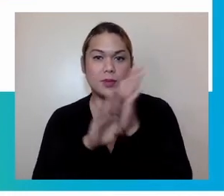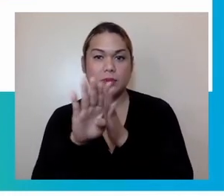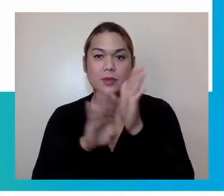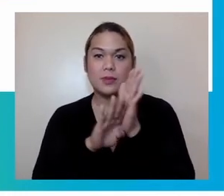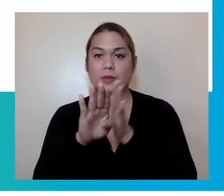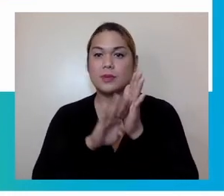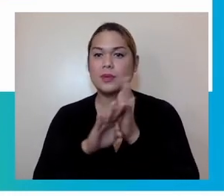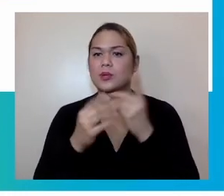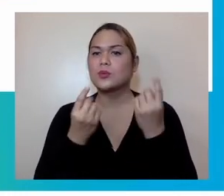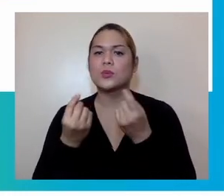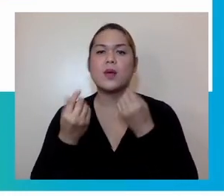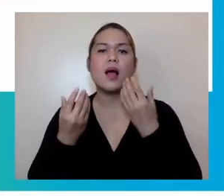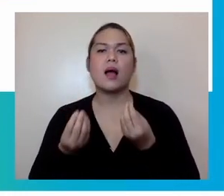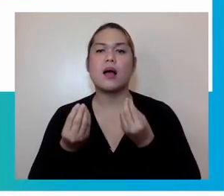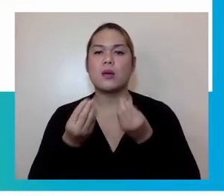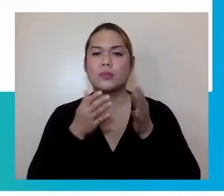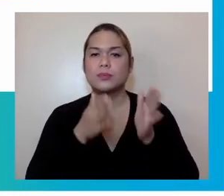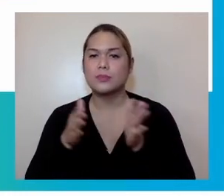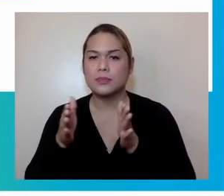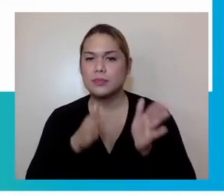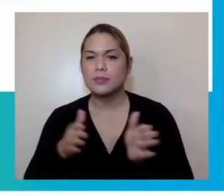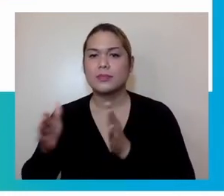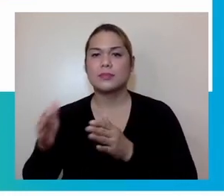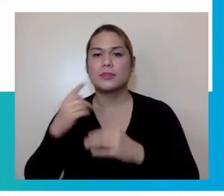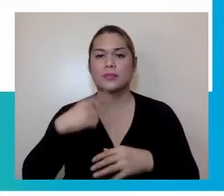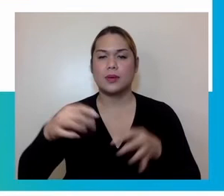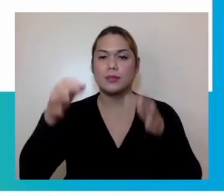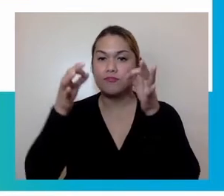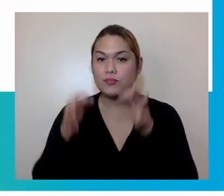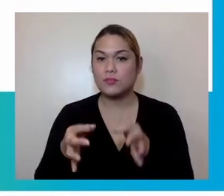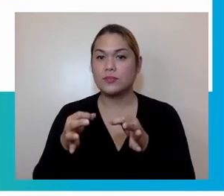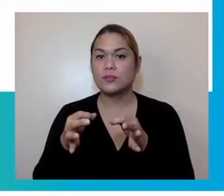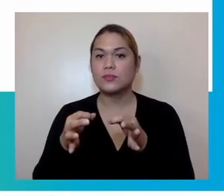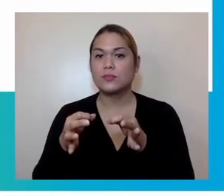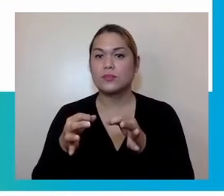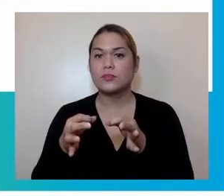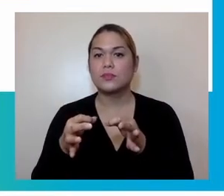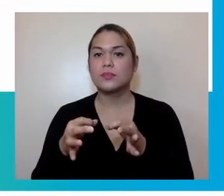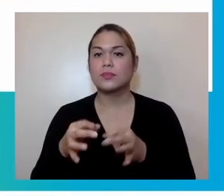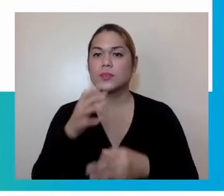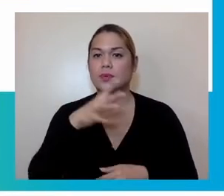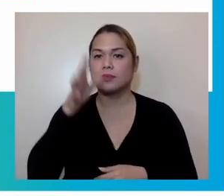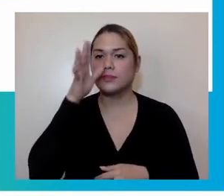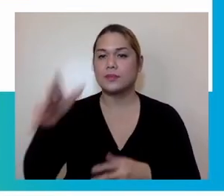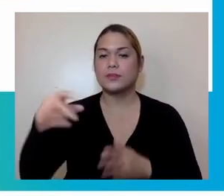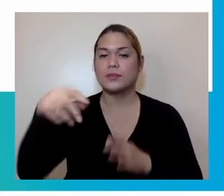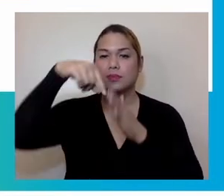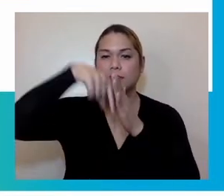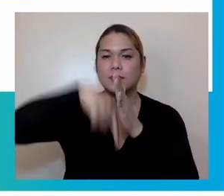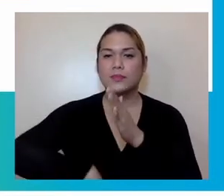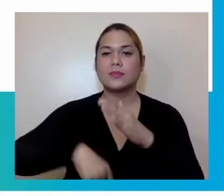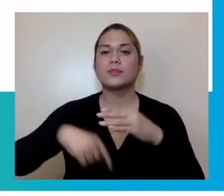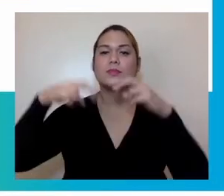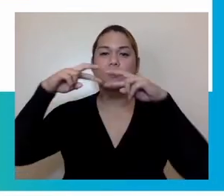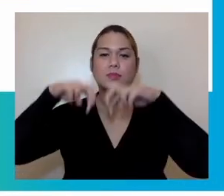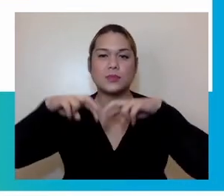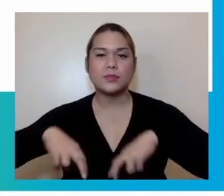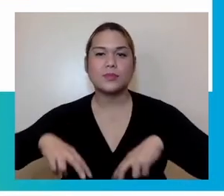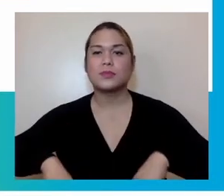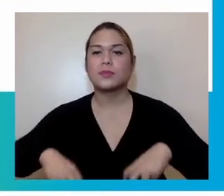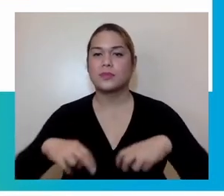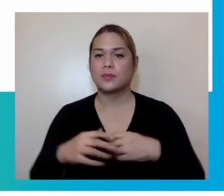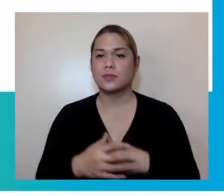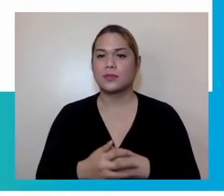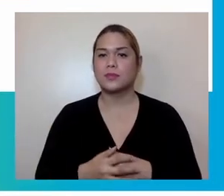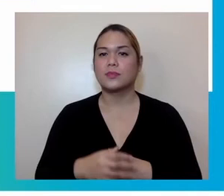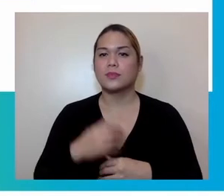out of fossil fuels should be. We are still in discussion, and you can imagine which position our